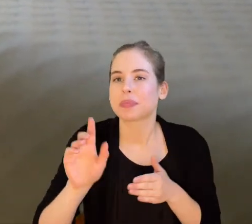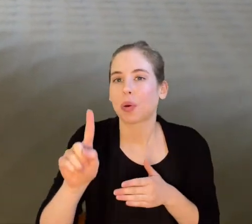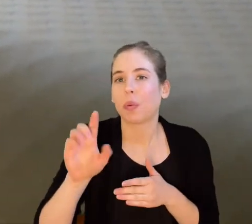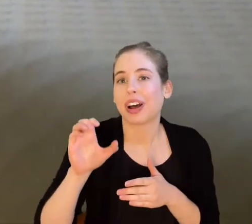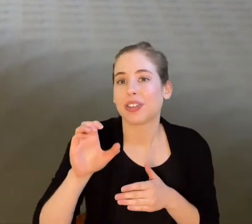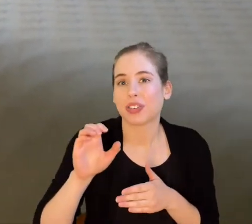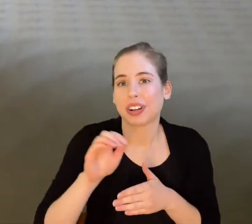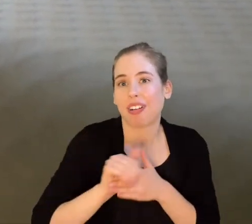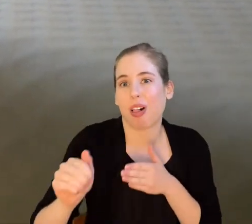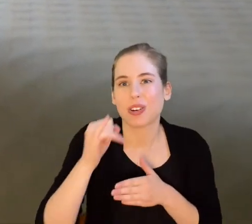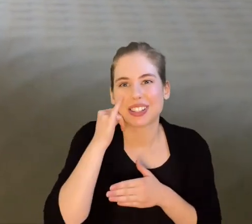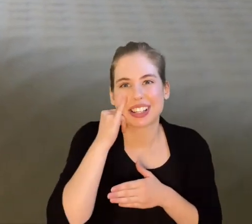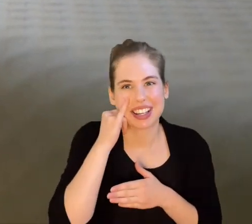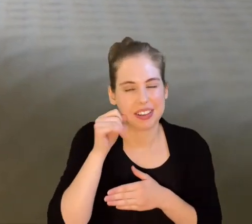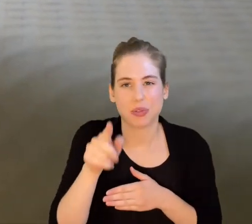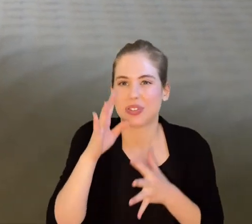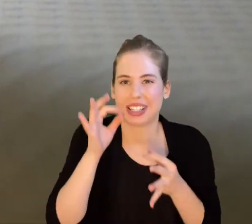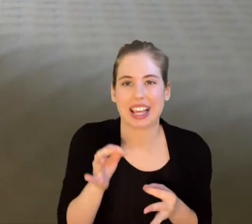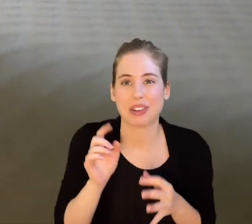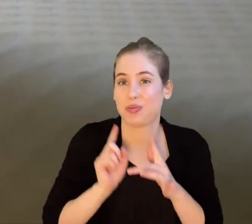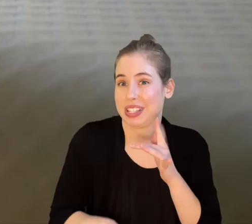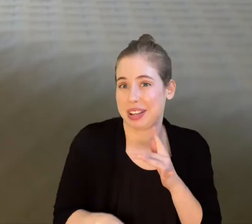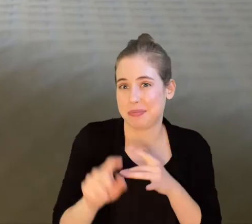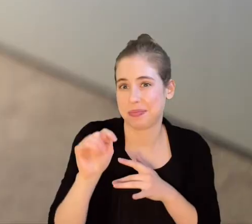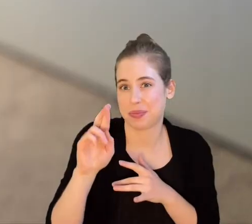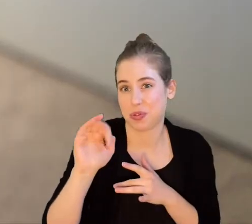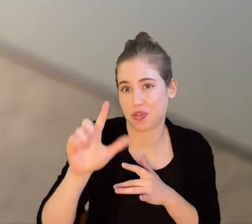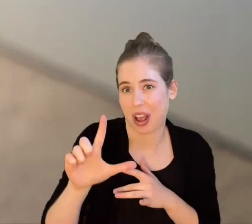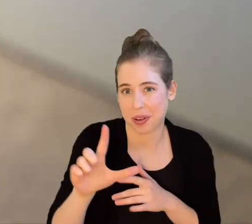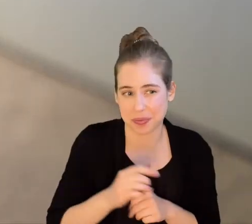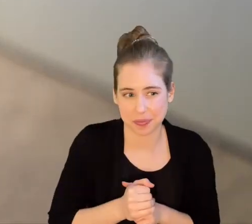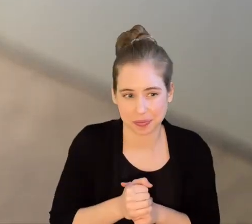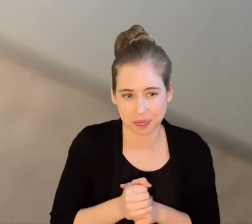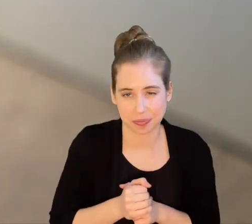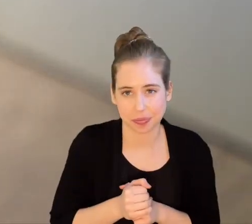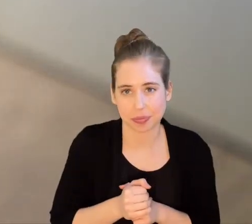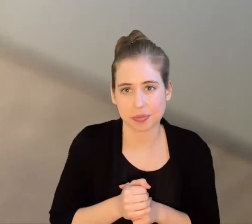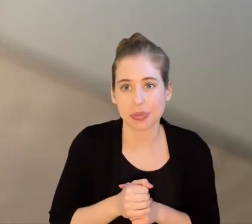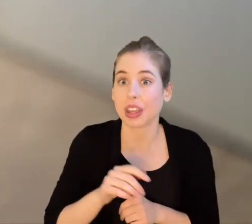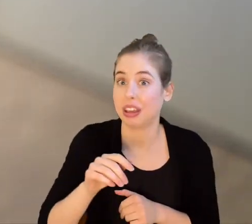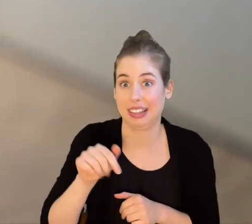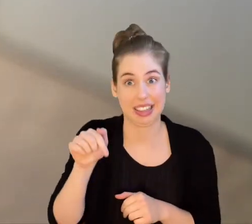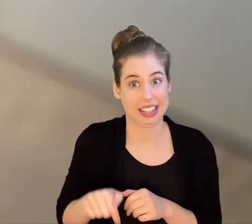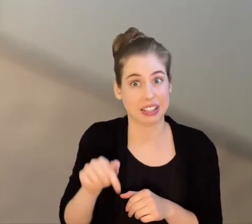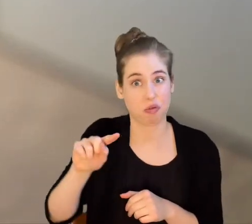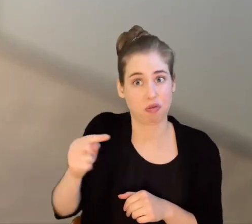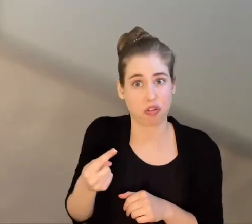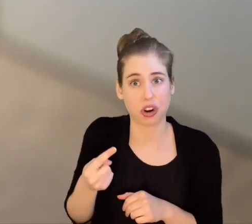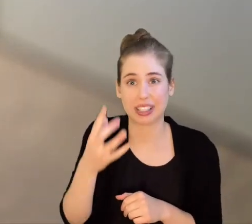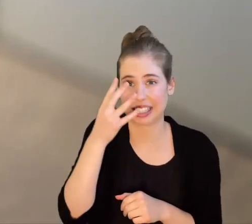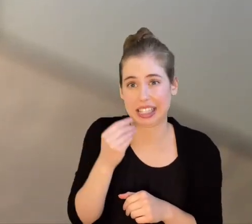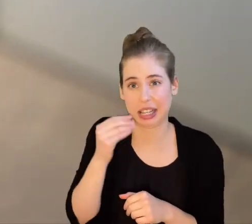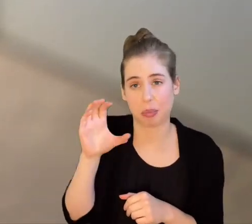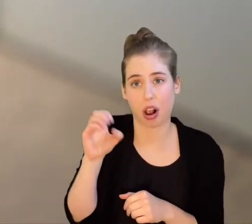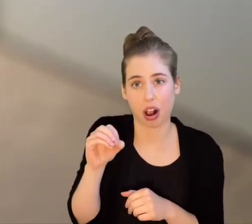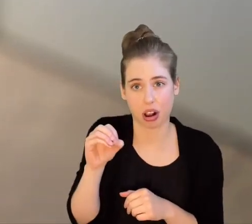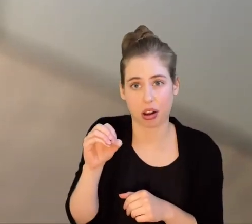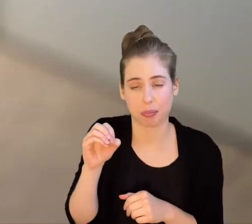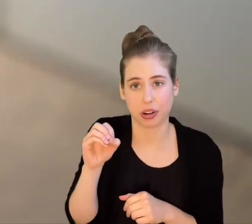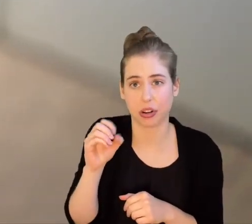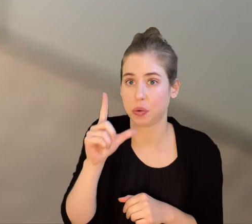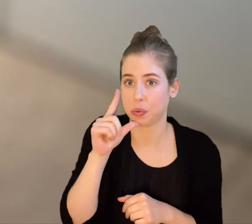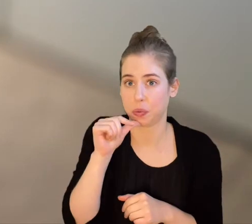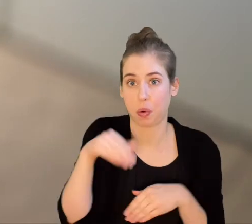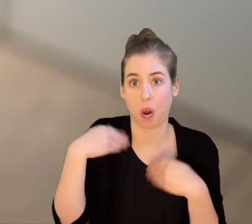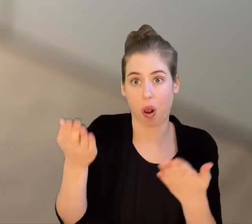company that we've reviewed that offers this option. So those of you that are budget-conscious shoppers may wish to waive the